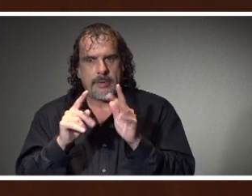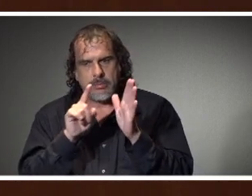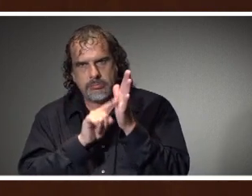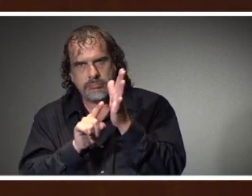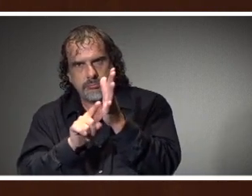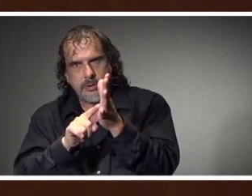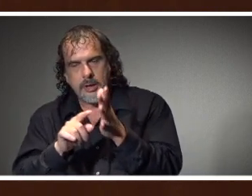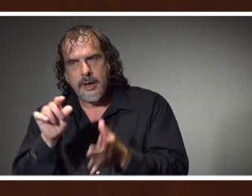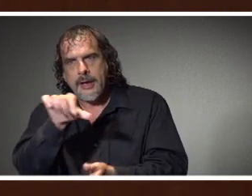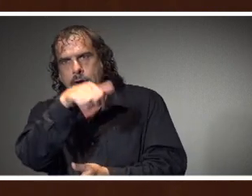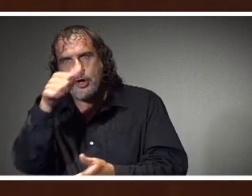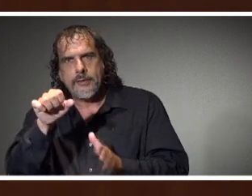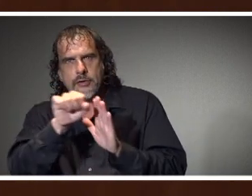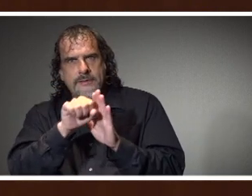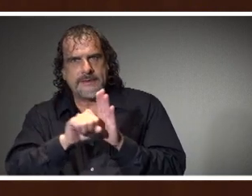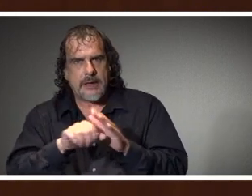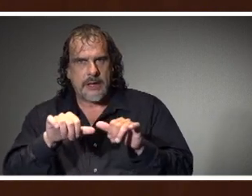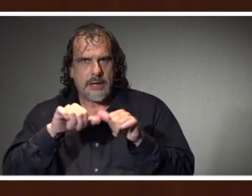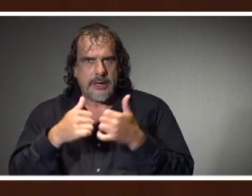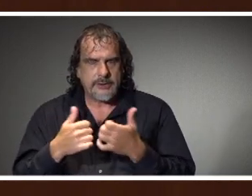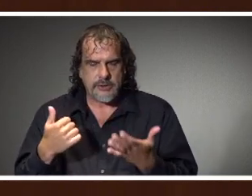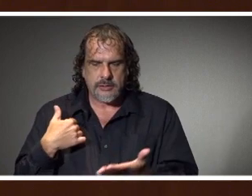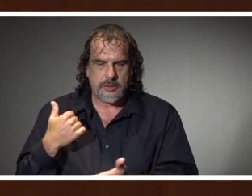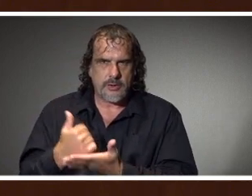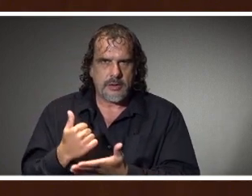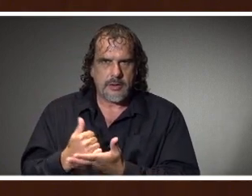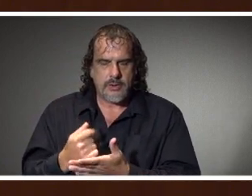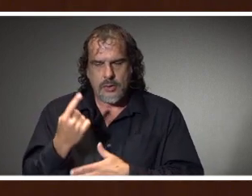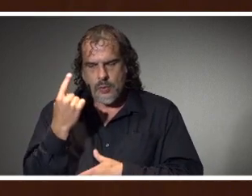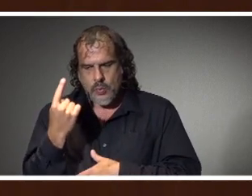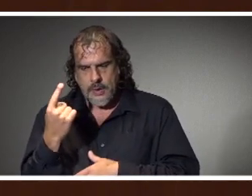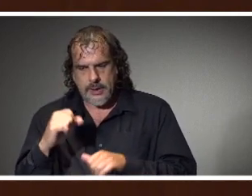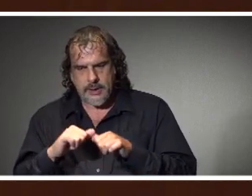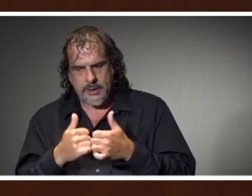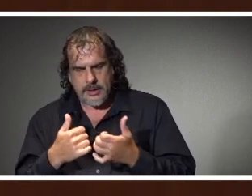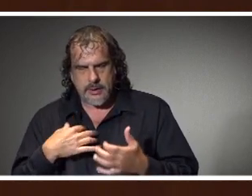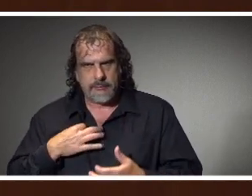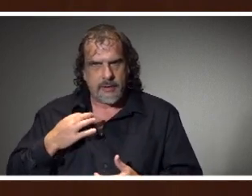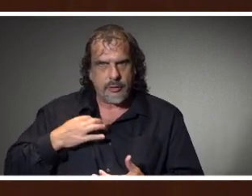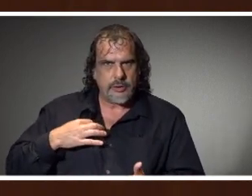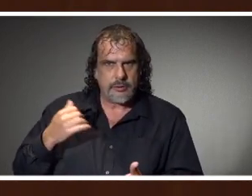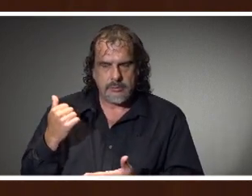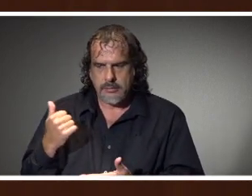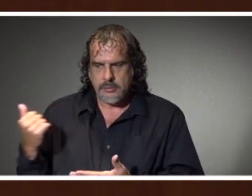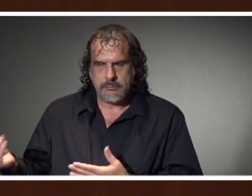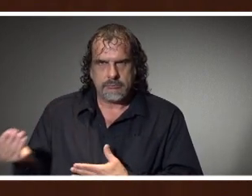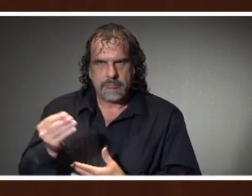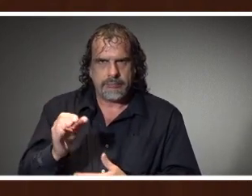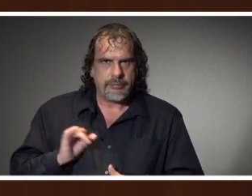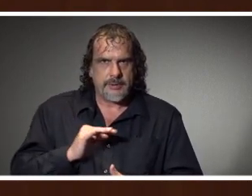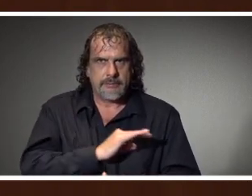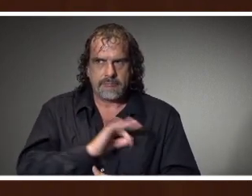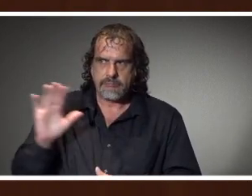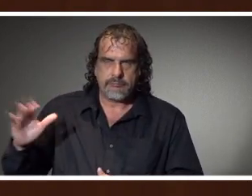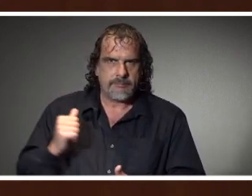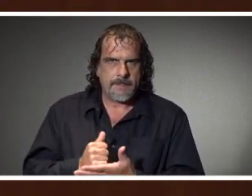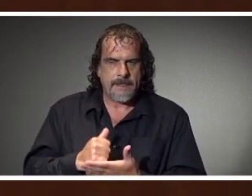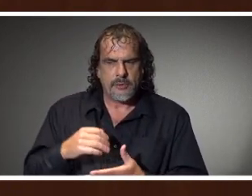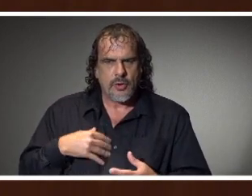other state agencies, especially one state agency has volunteered to donate some folks. So we're continuing to build our